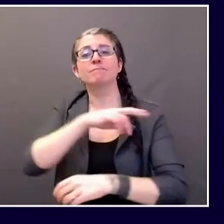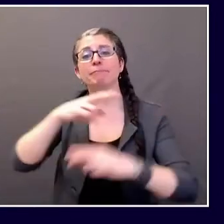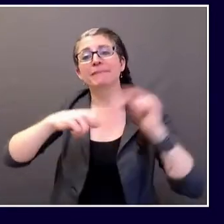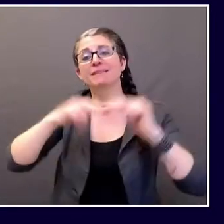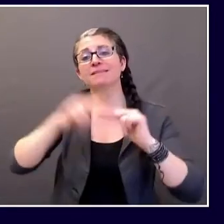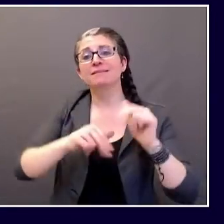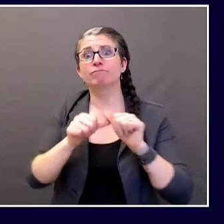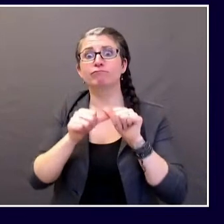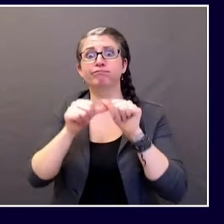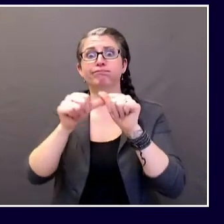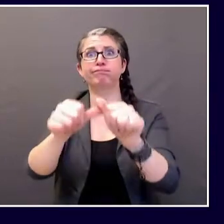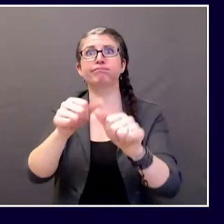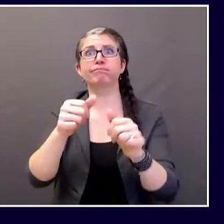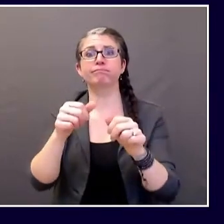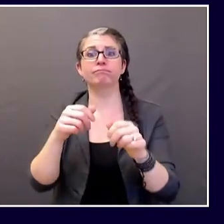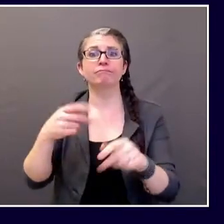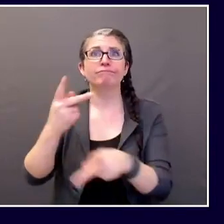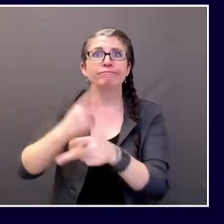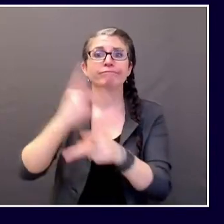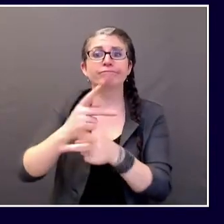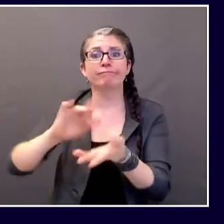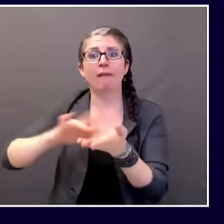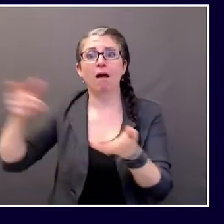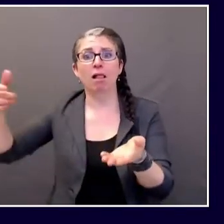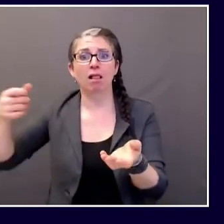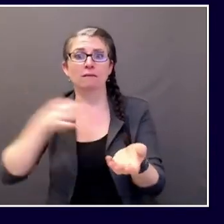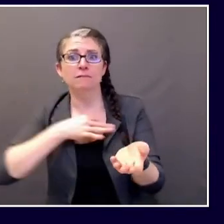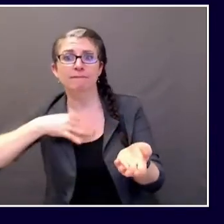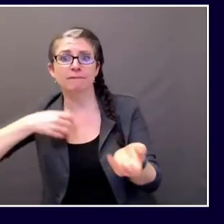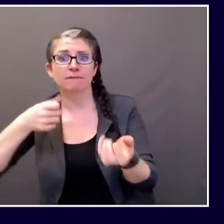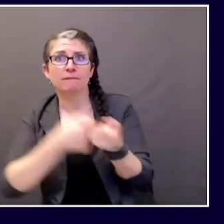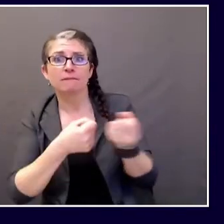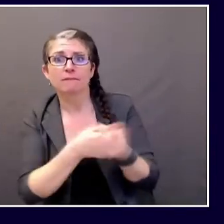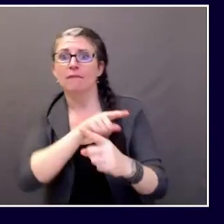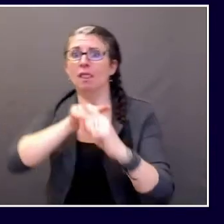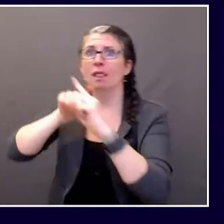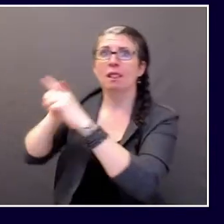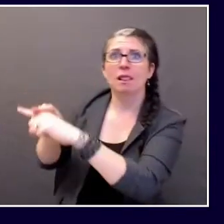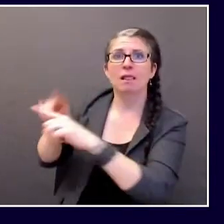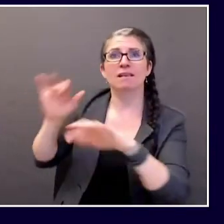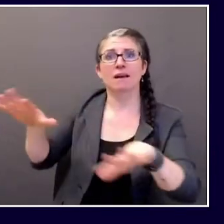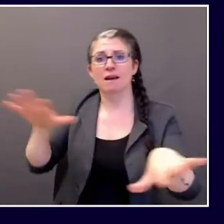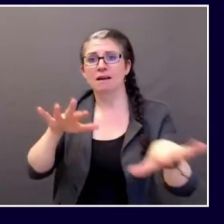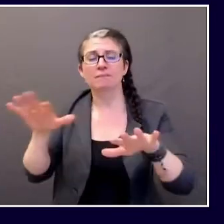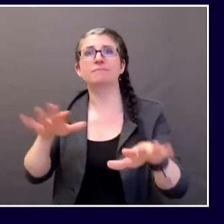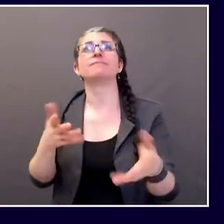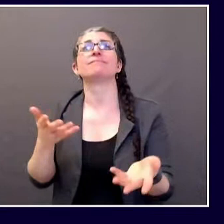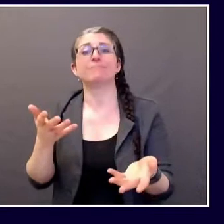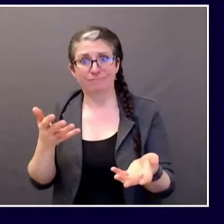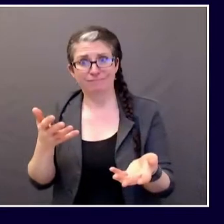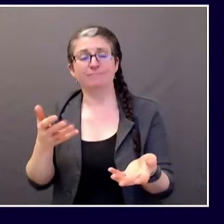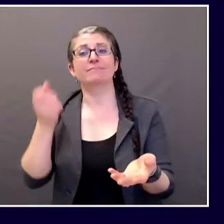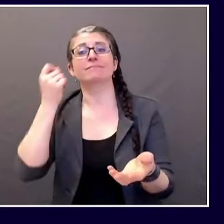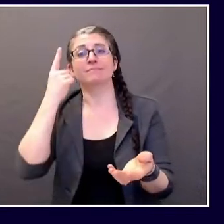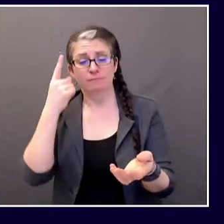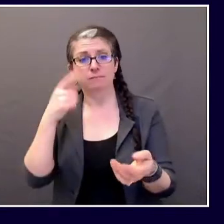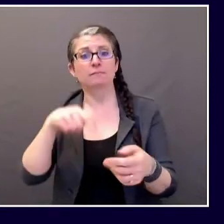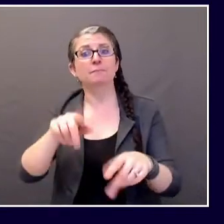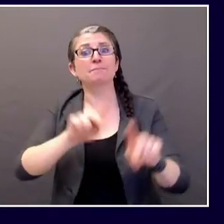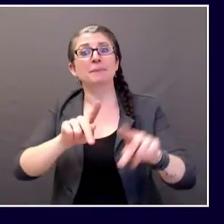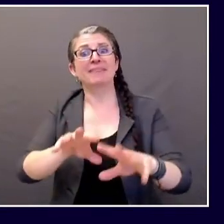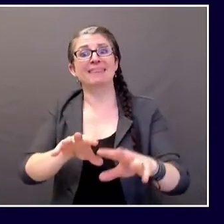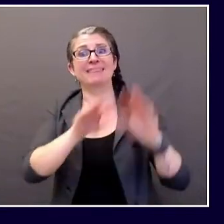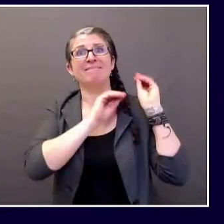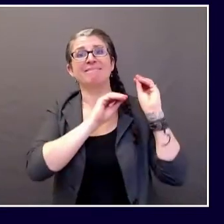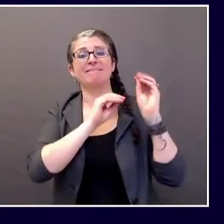offered vaccination during the first go-around, as well as those who may now wish to be vaccinated, having seen the very impressive